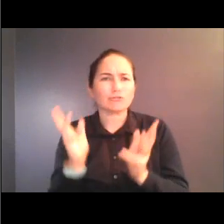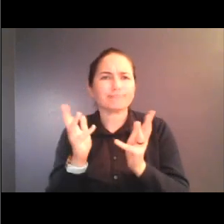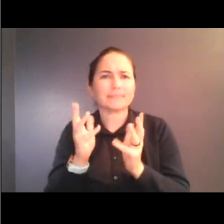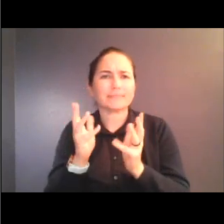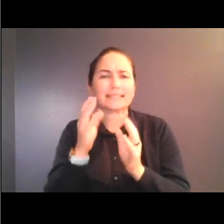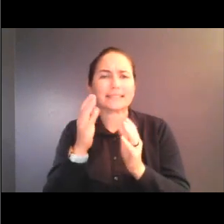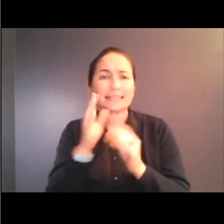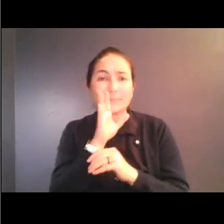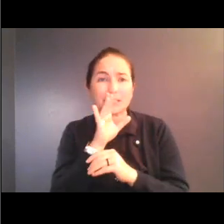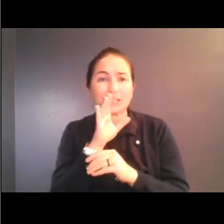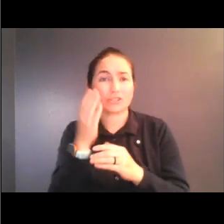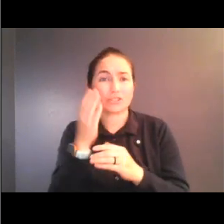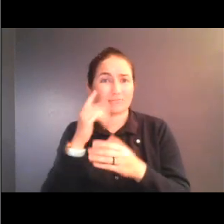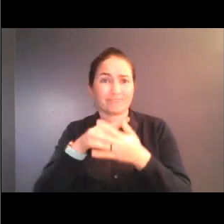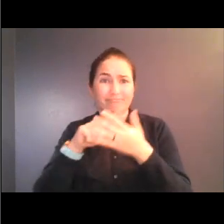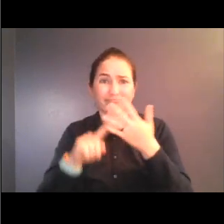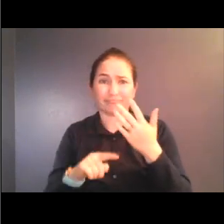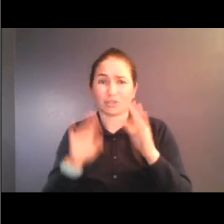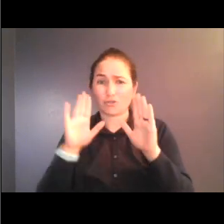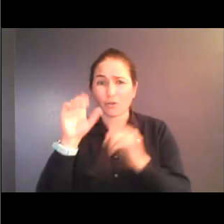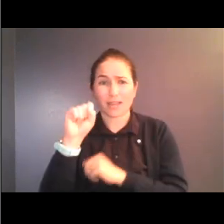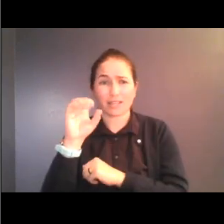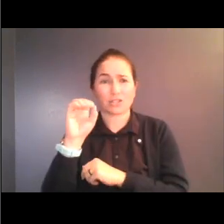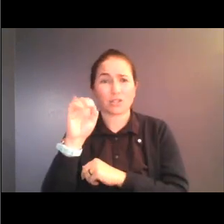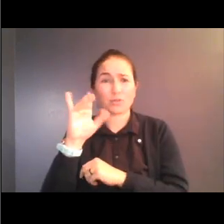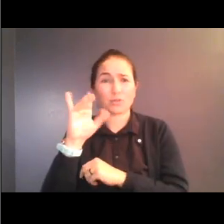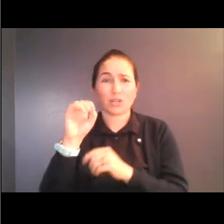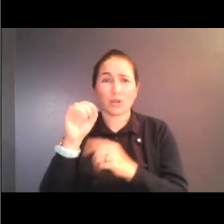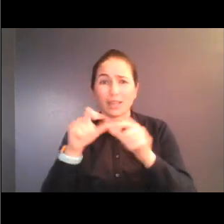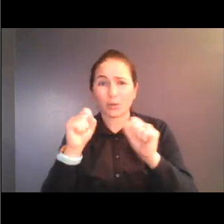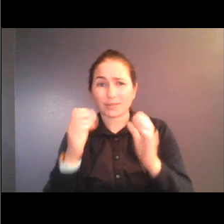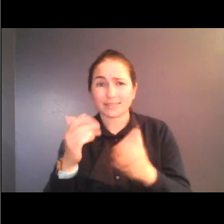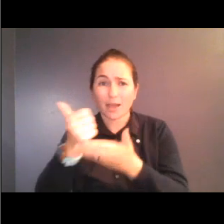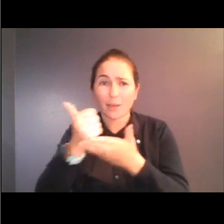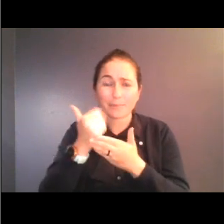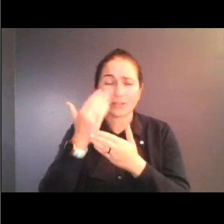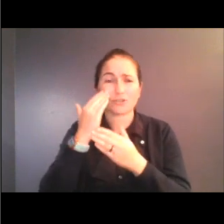these great sociolinguists helping me out, finding what, you know, the